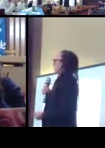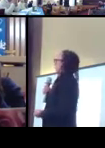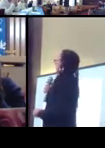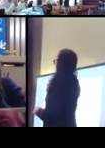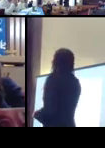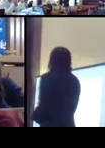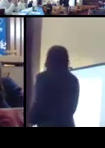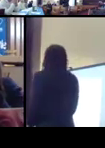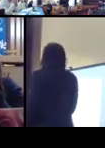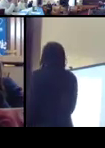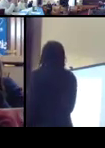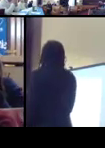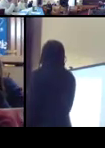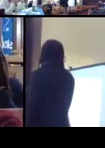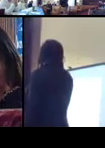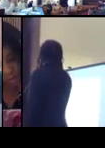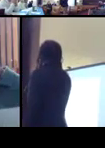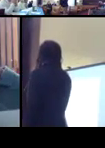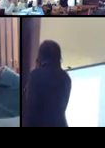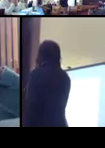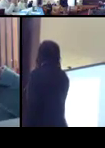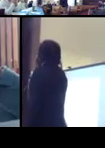address each one of those intersectionalities.